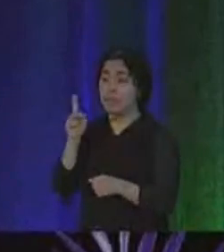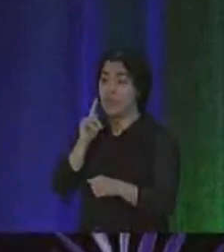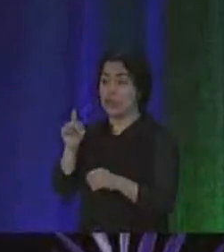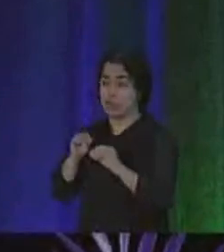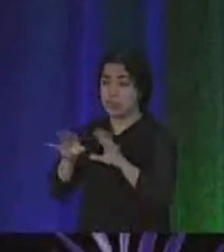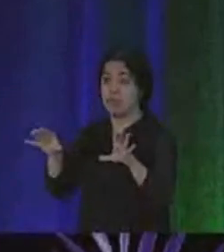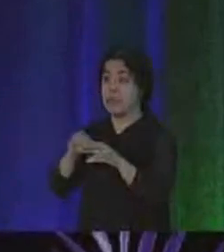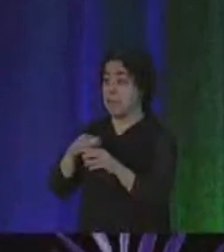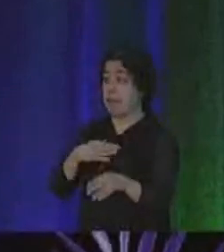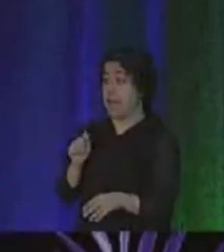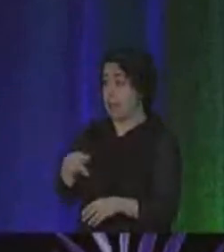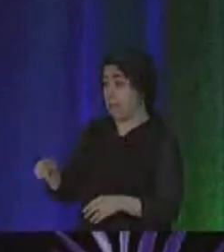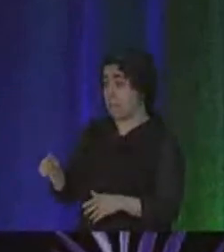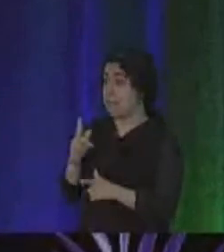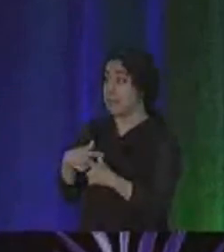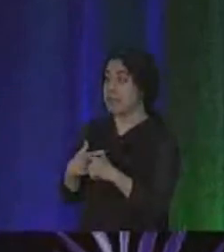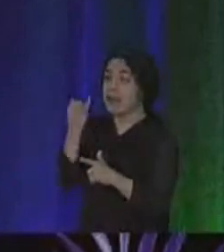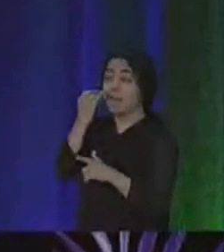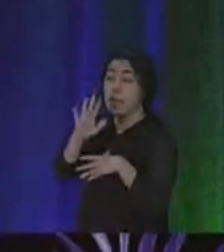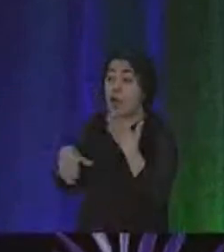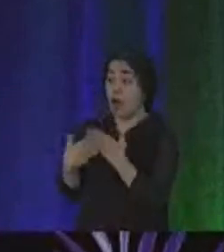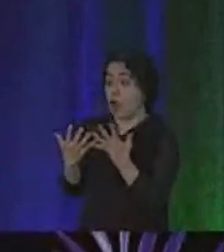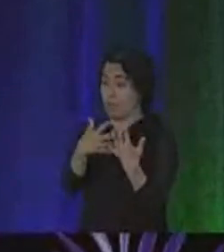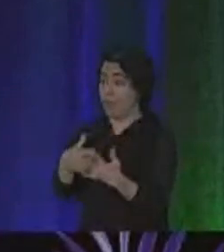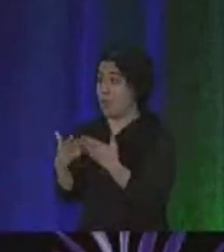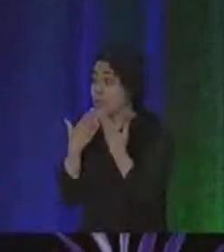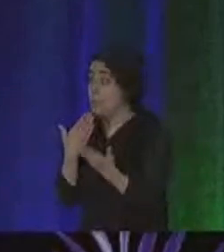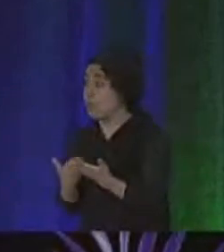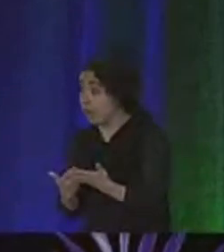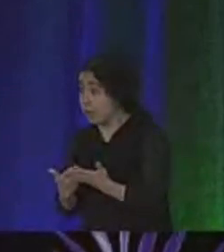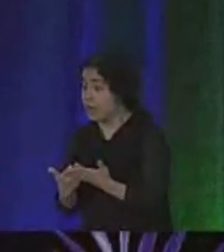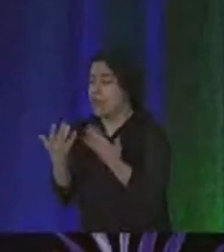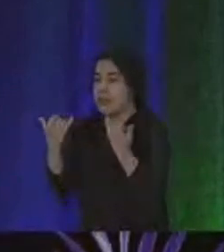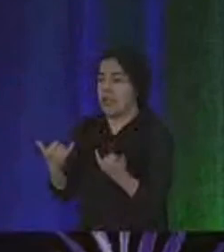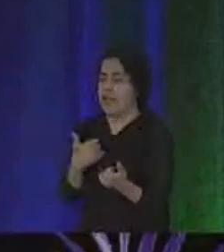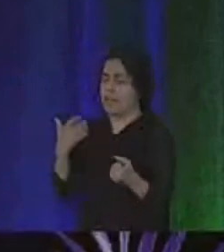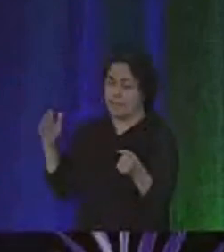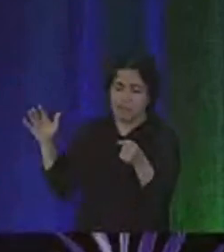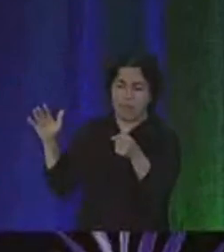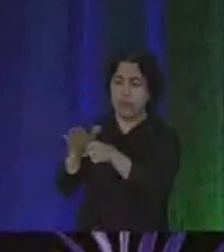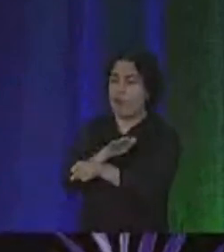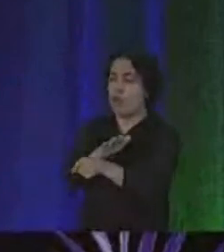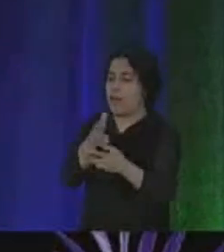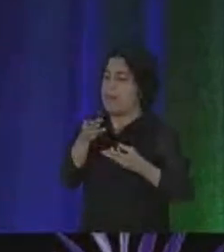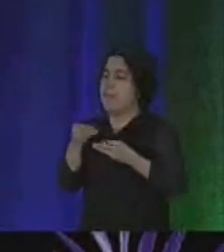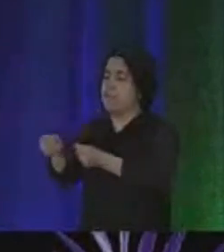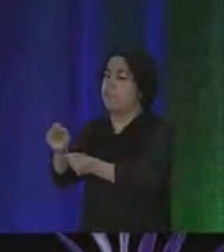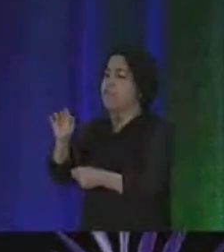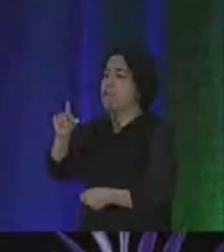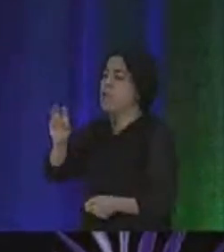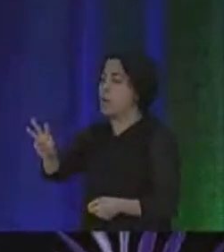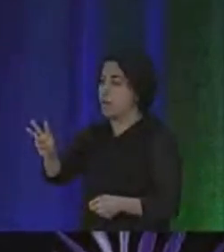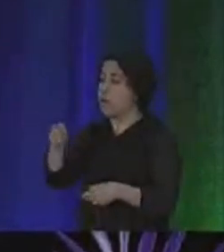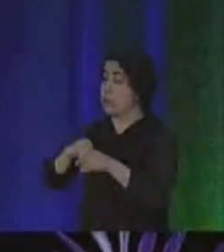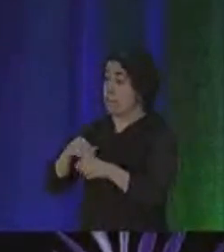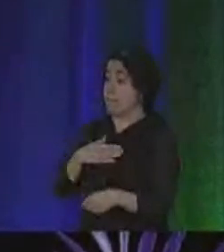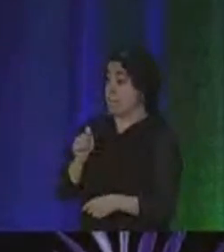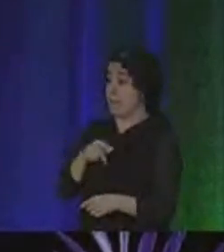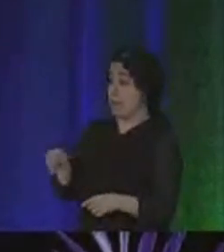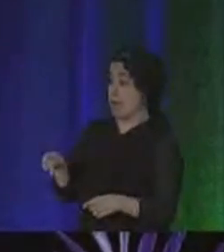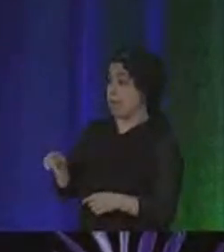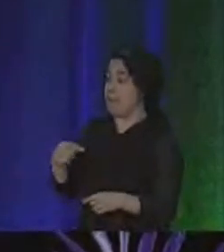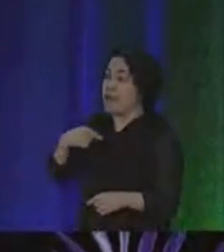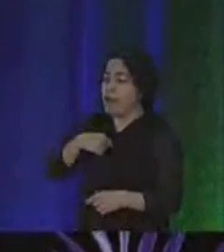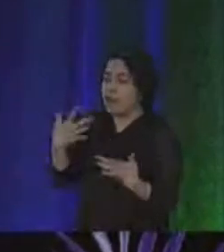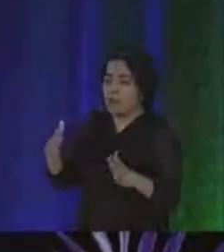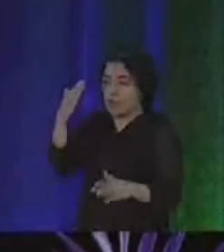application. And if all went well, I now have a full-on flow here, where within my application, I